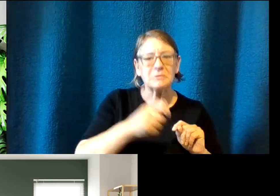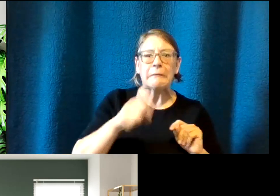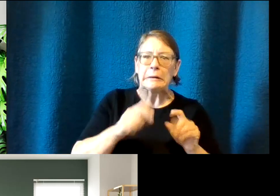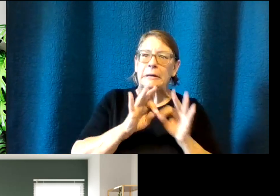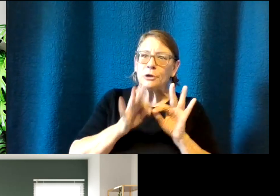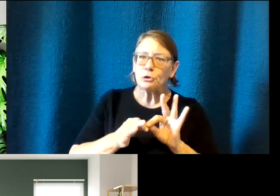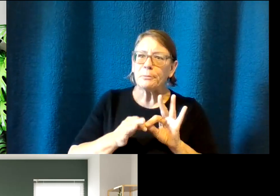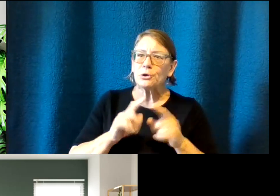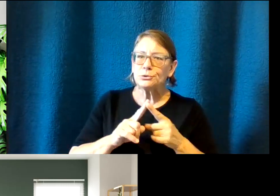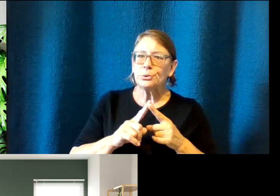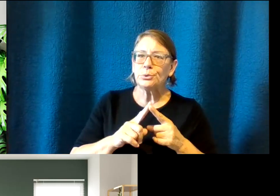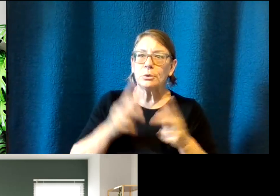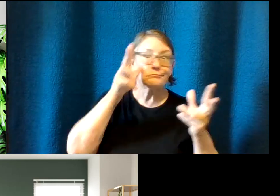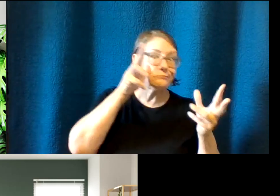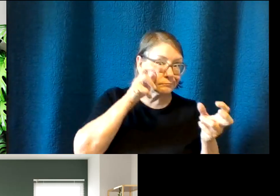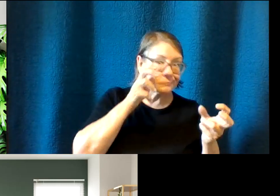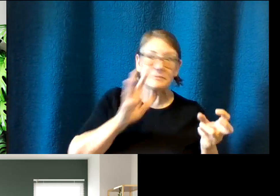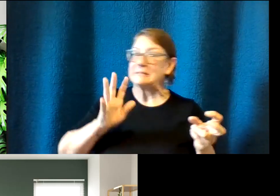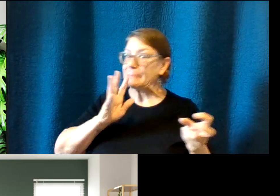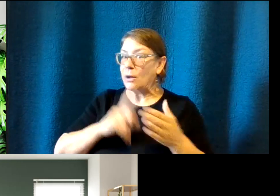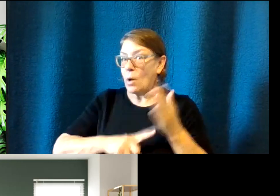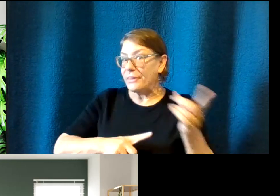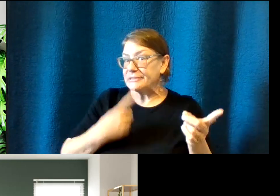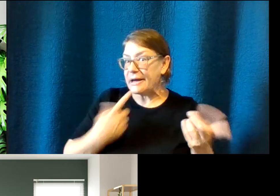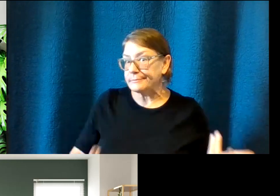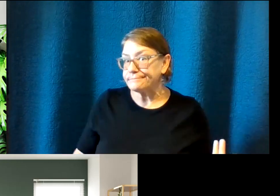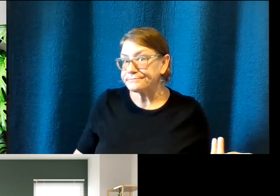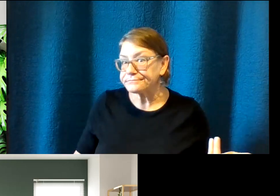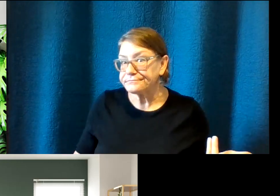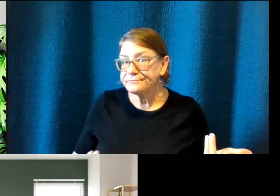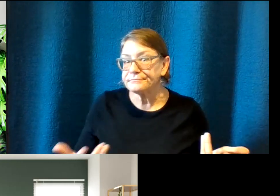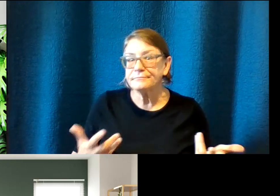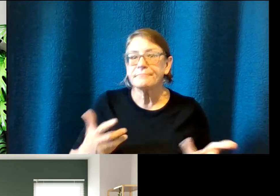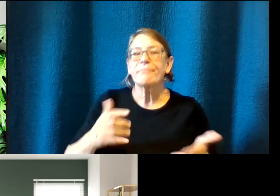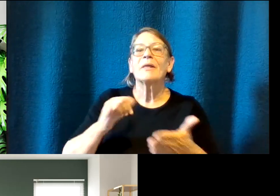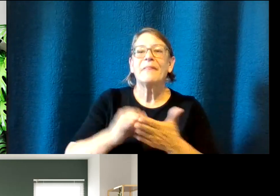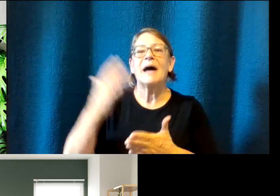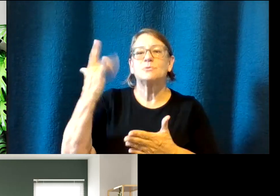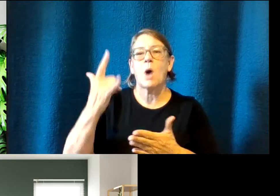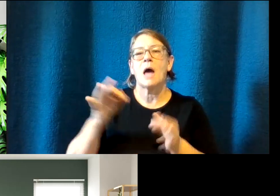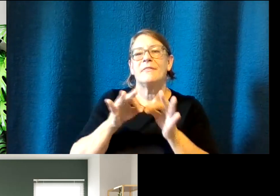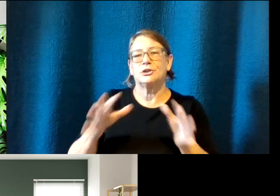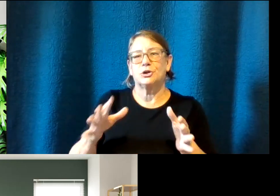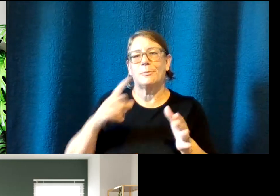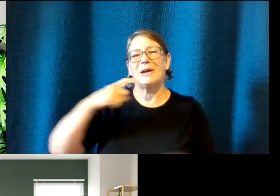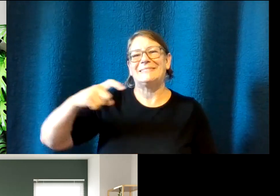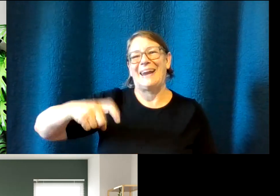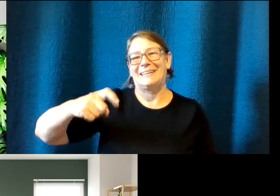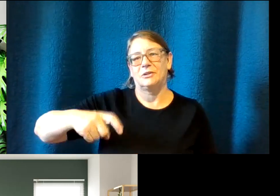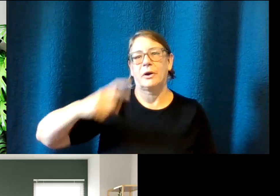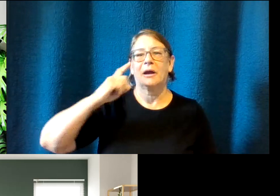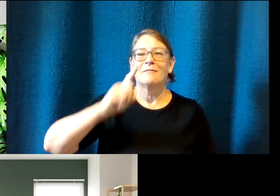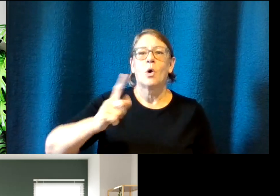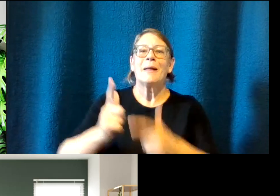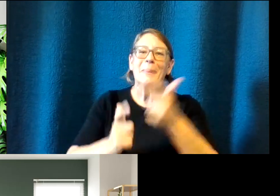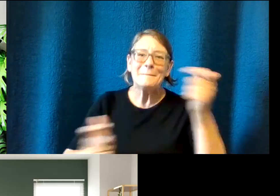to, be able to speak what they're saying. That's why the interpreter is necessary for the big